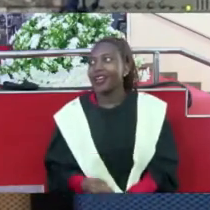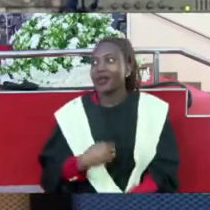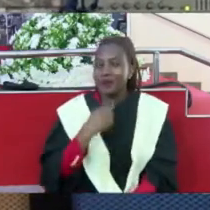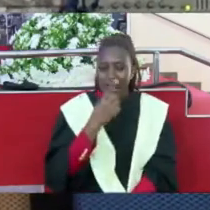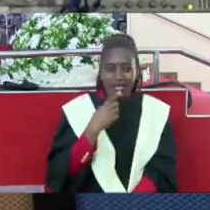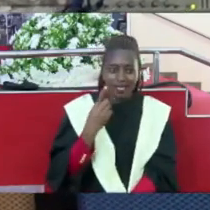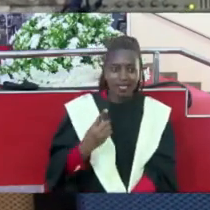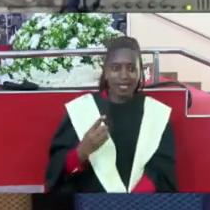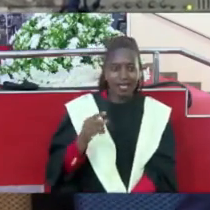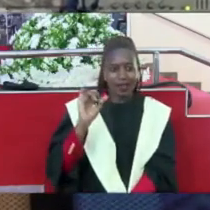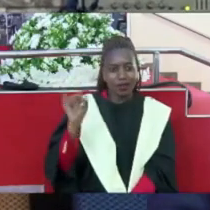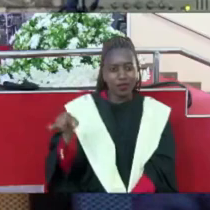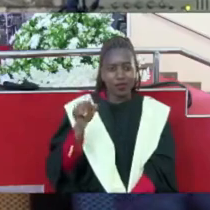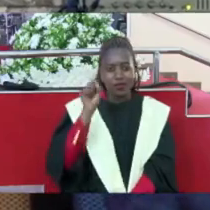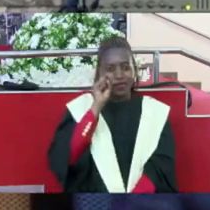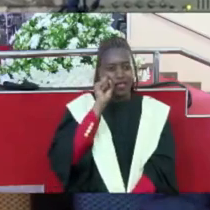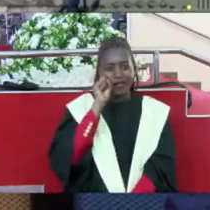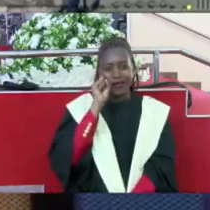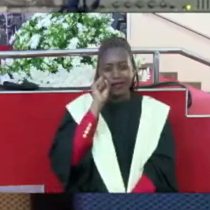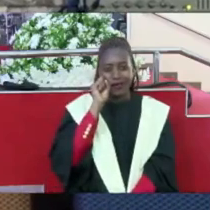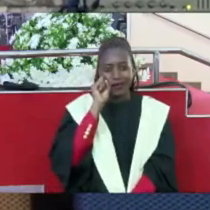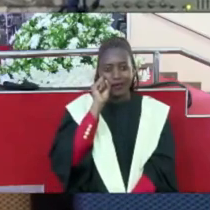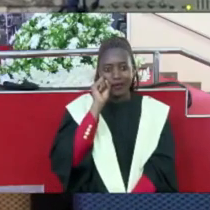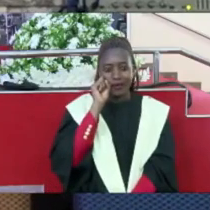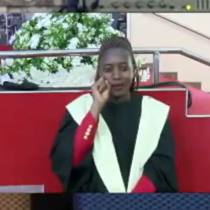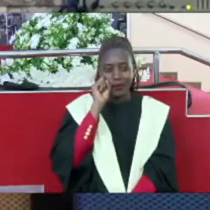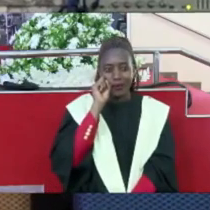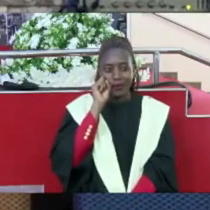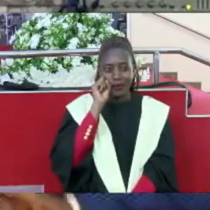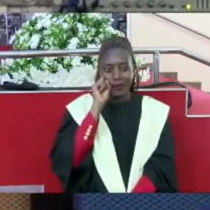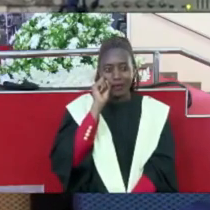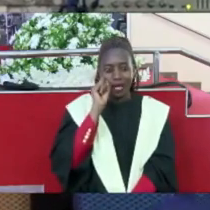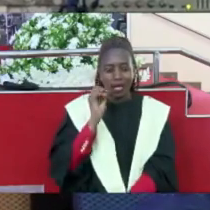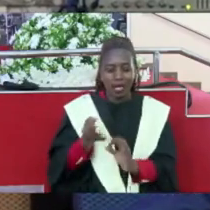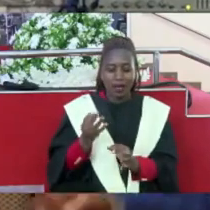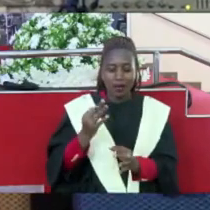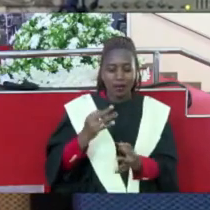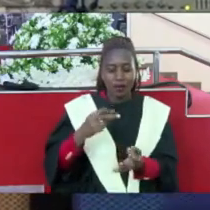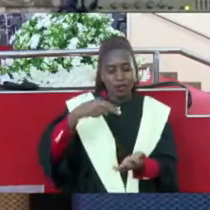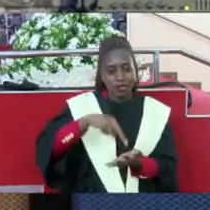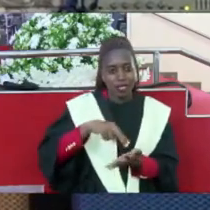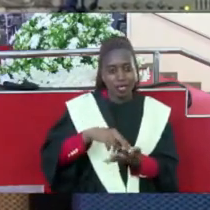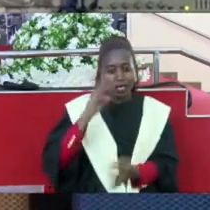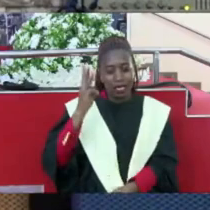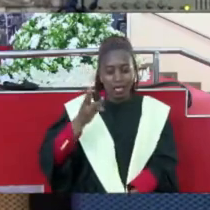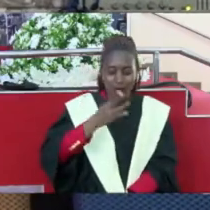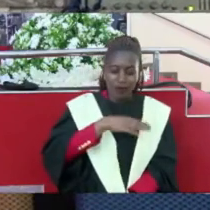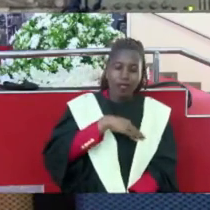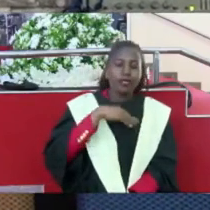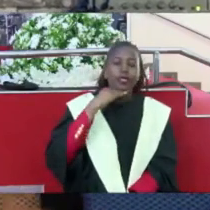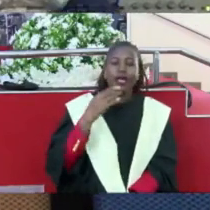Yusufu. Wa huko kwetu akilioka. Yusufu akinuka. Atakufa tena. He will die again.